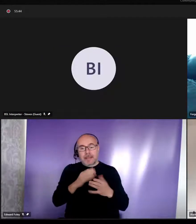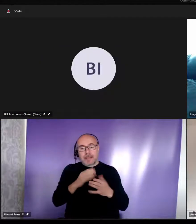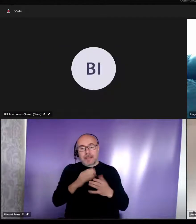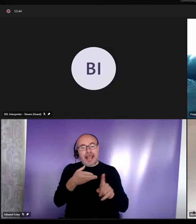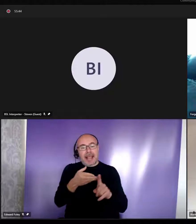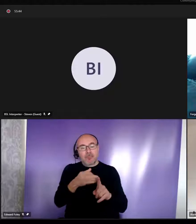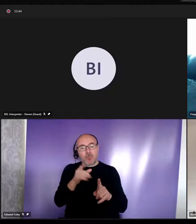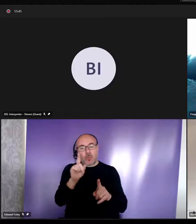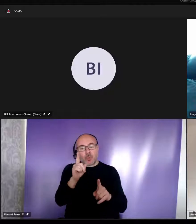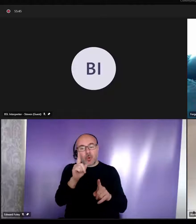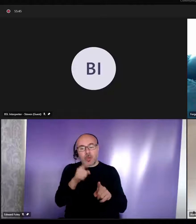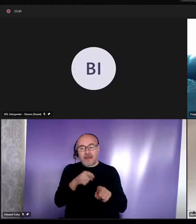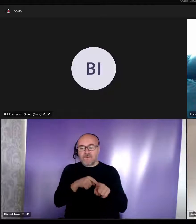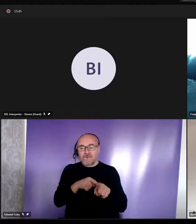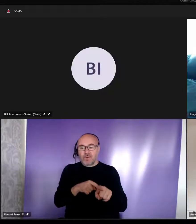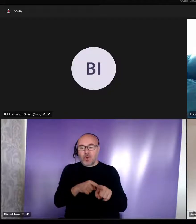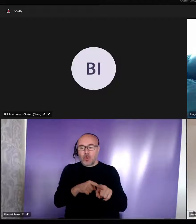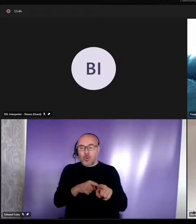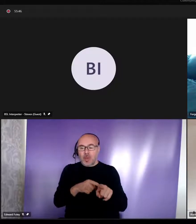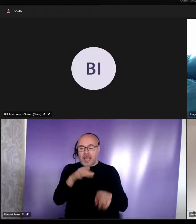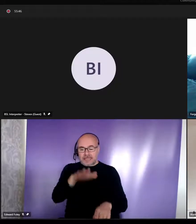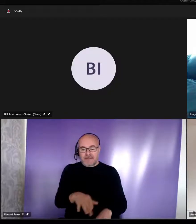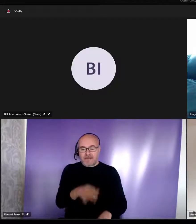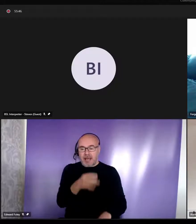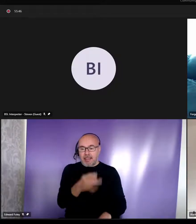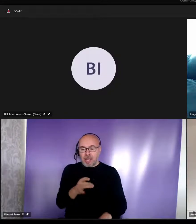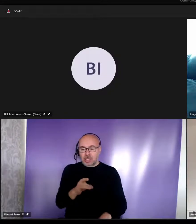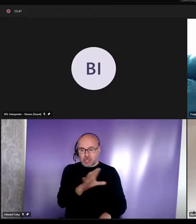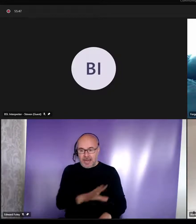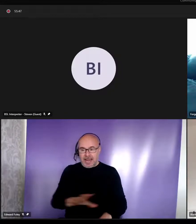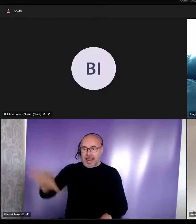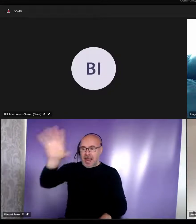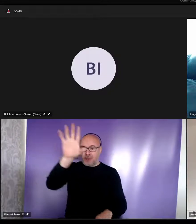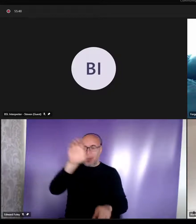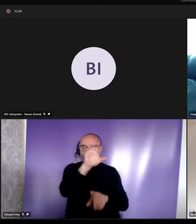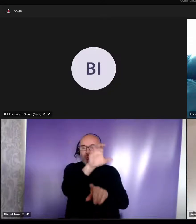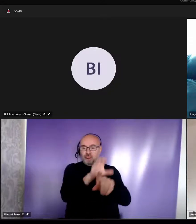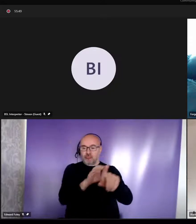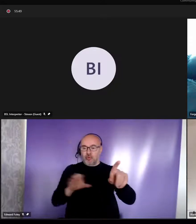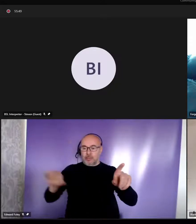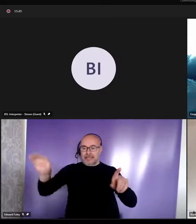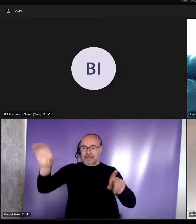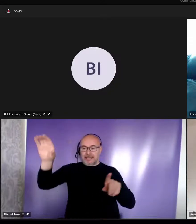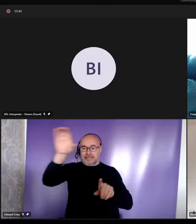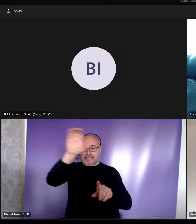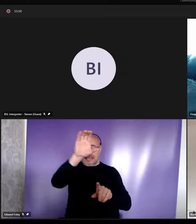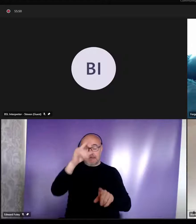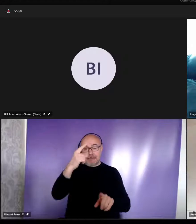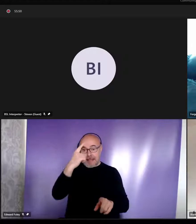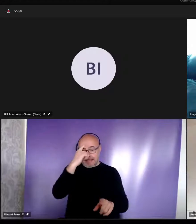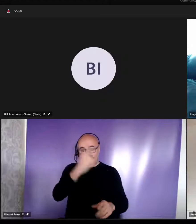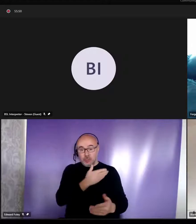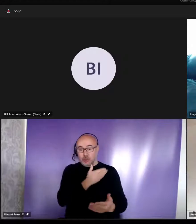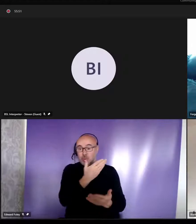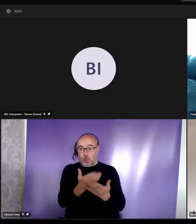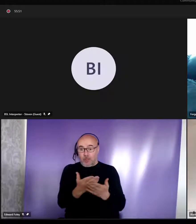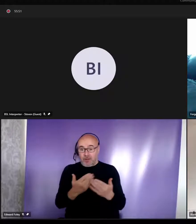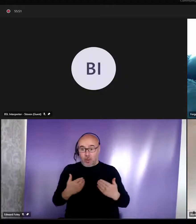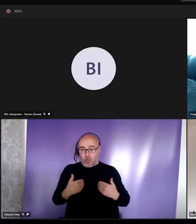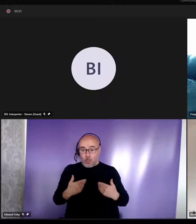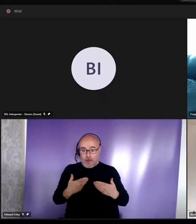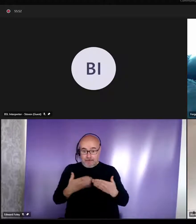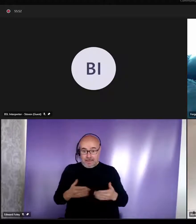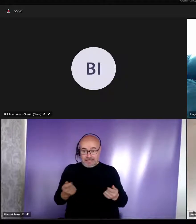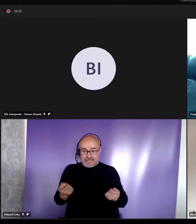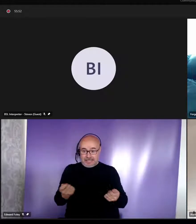geography of Lanarkshire. And again, it may well be, and I think it has been successful as far as I understand. I think